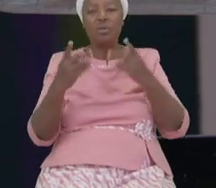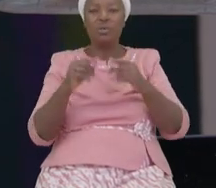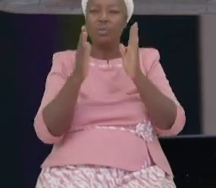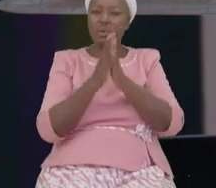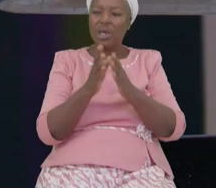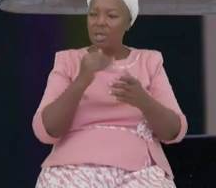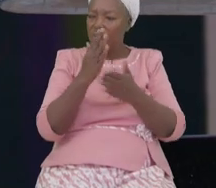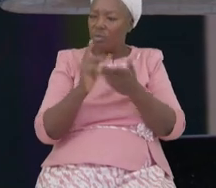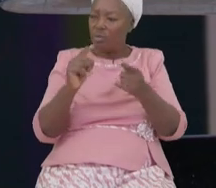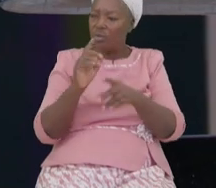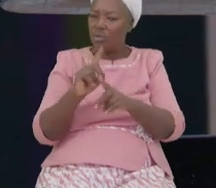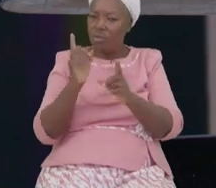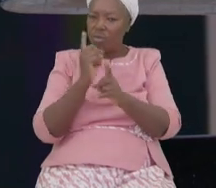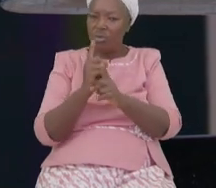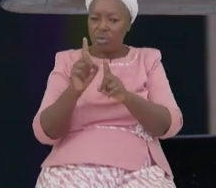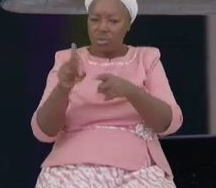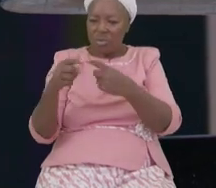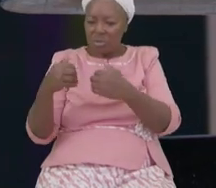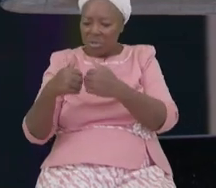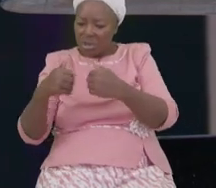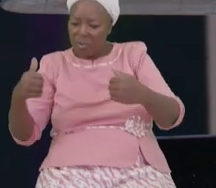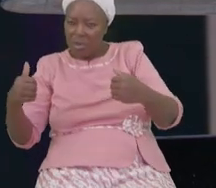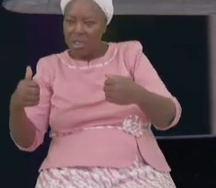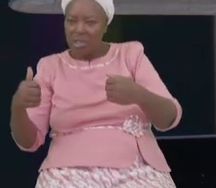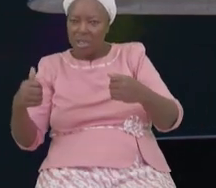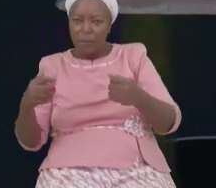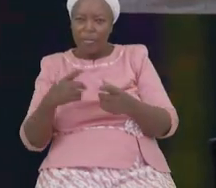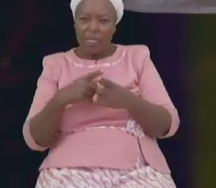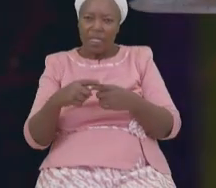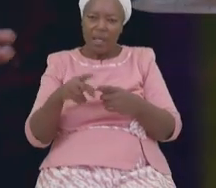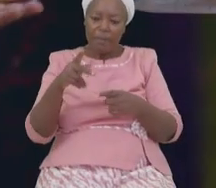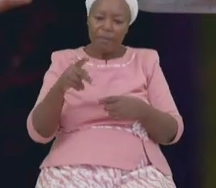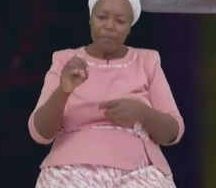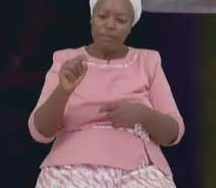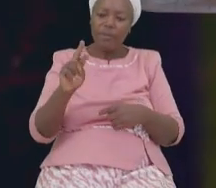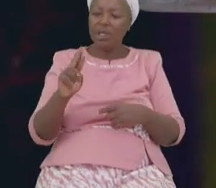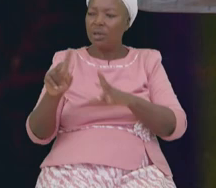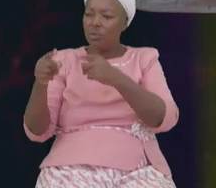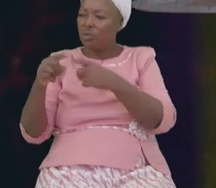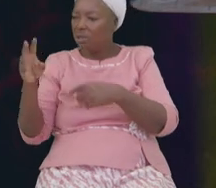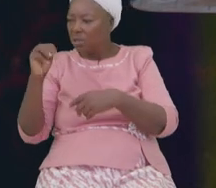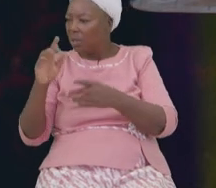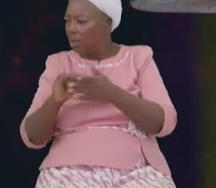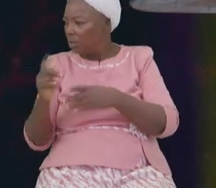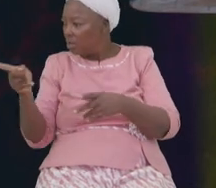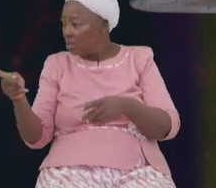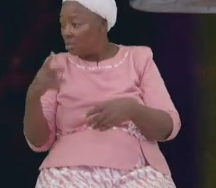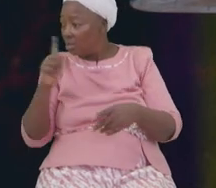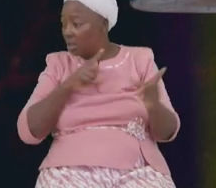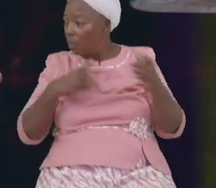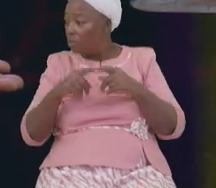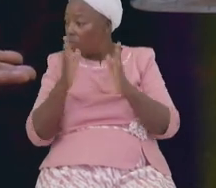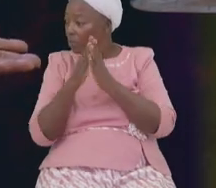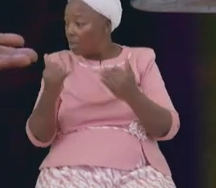somebody goes apart. And Peter goes to him and says, the Lord is going to pray now.